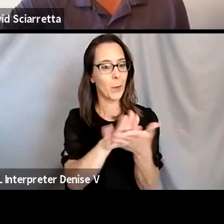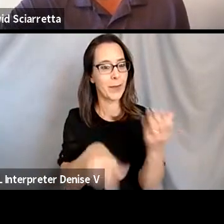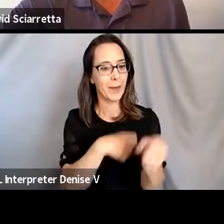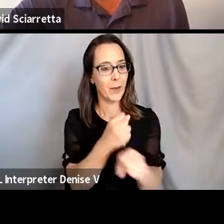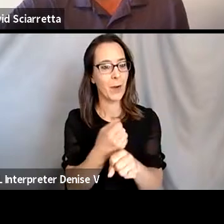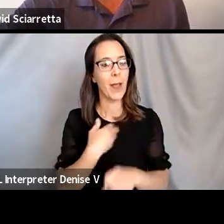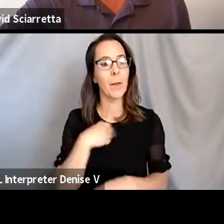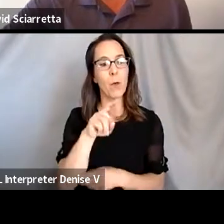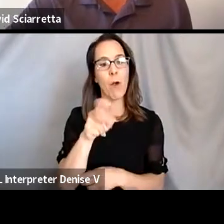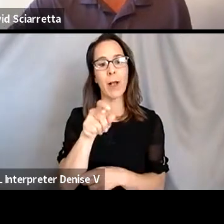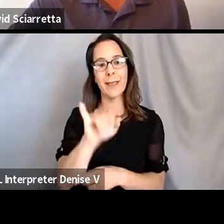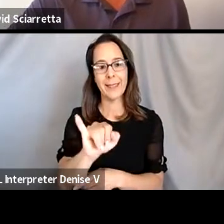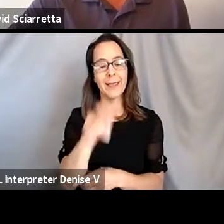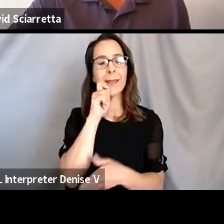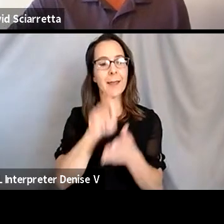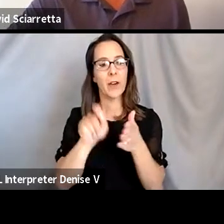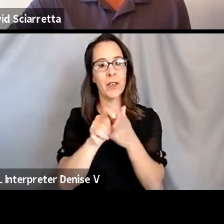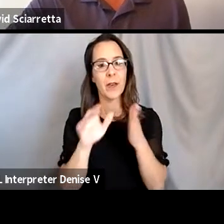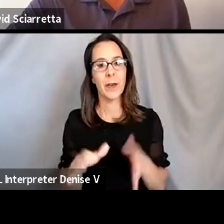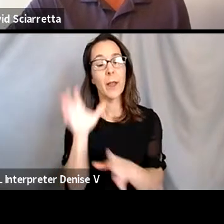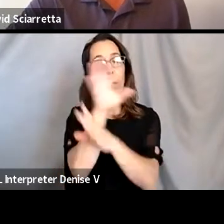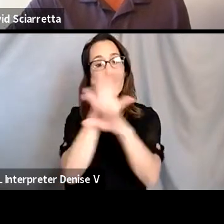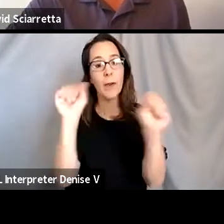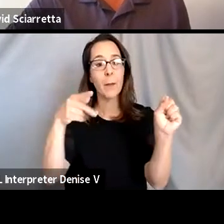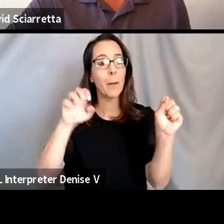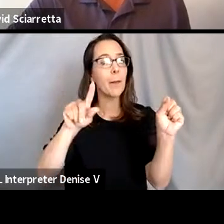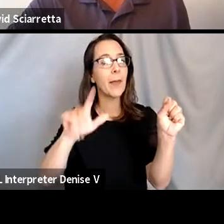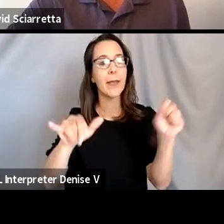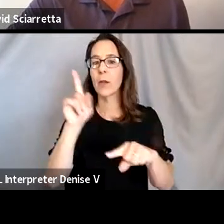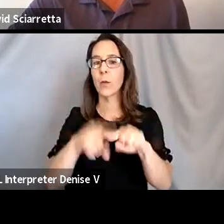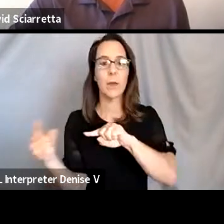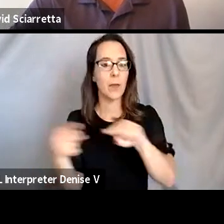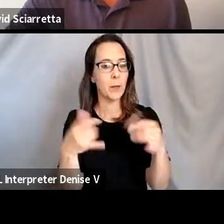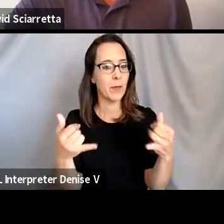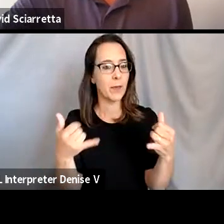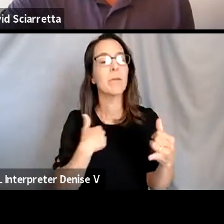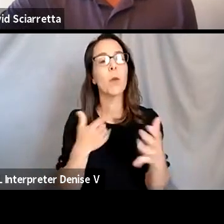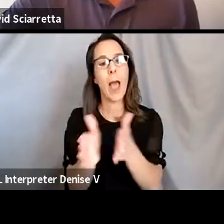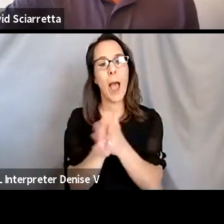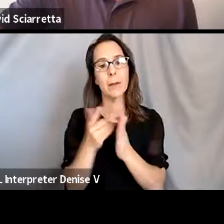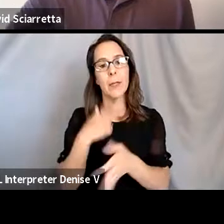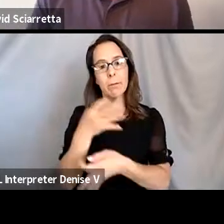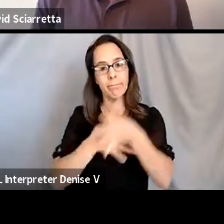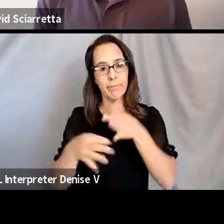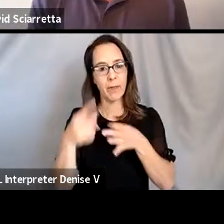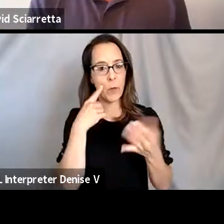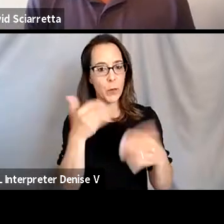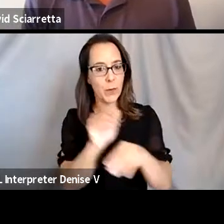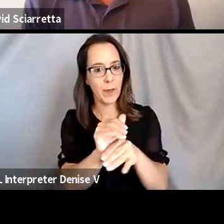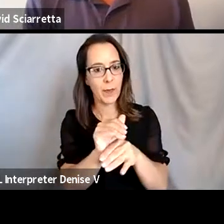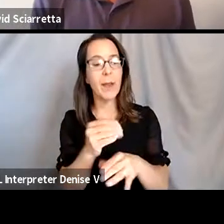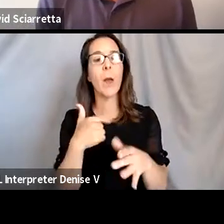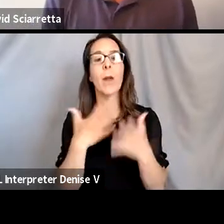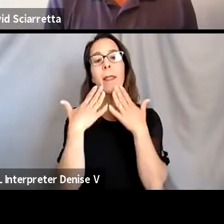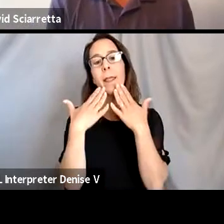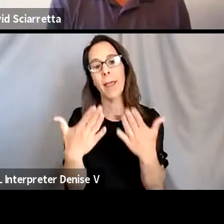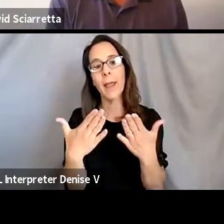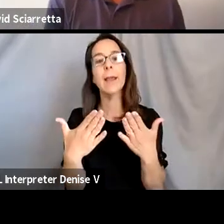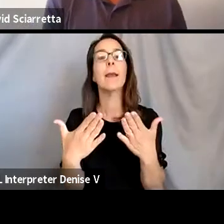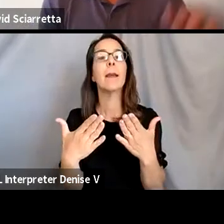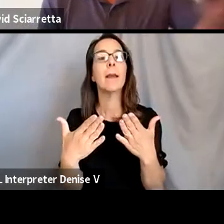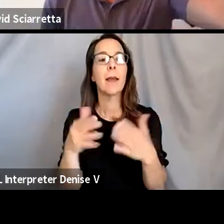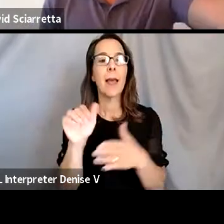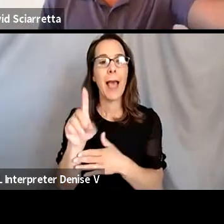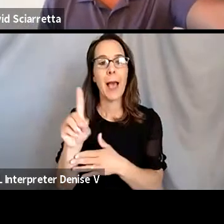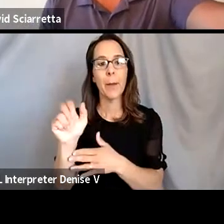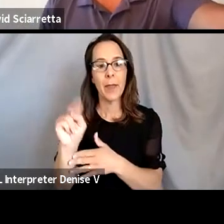I'm the secretary. Our president Peggy could not be here tonight, so she asked me to step in. We want to thank the admins,